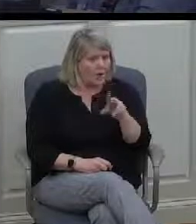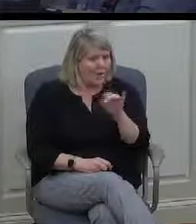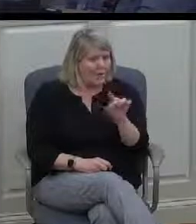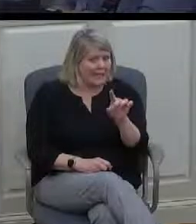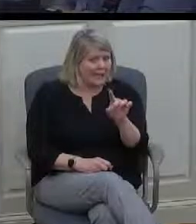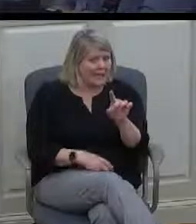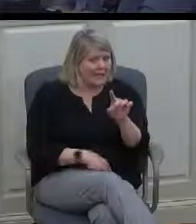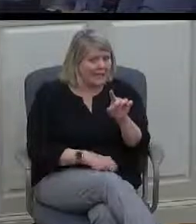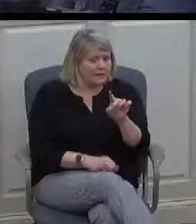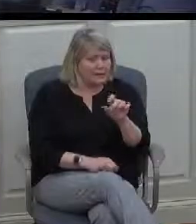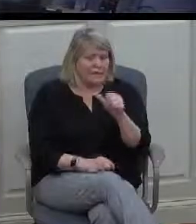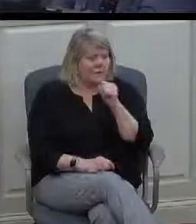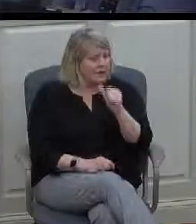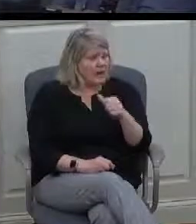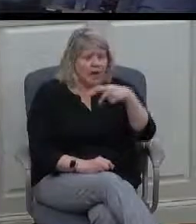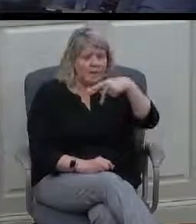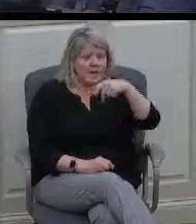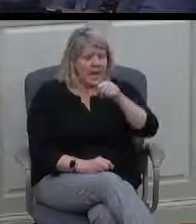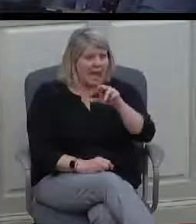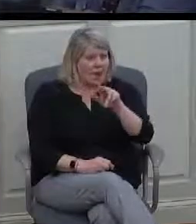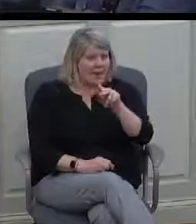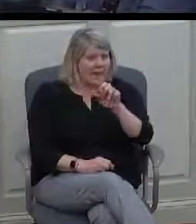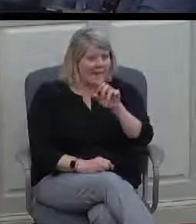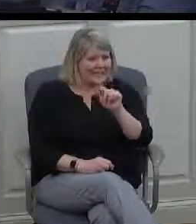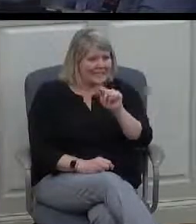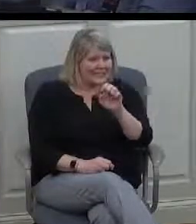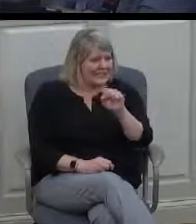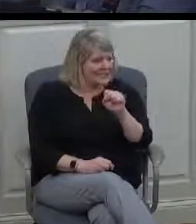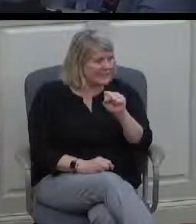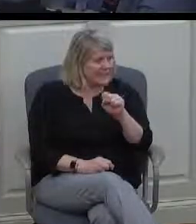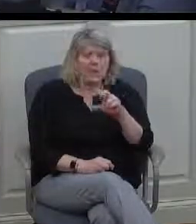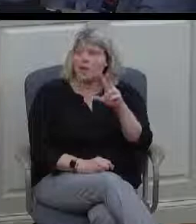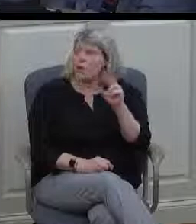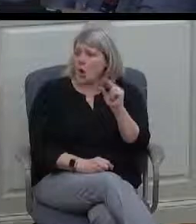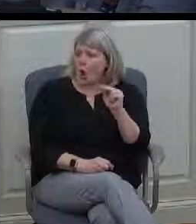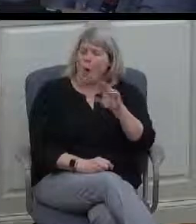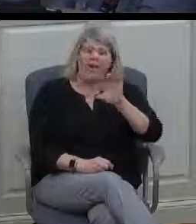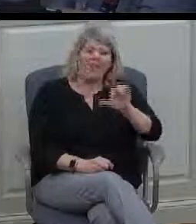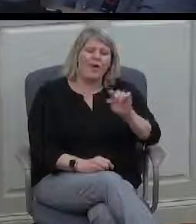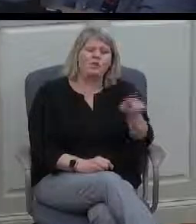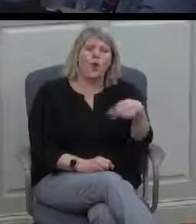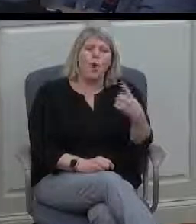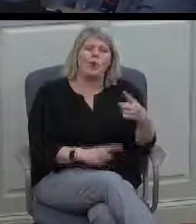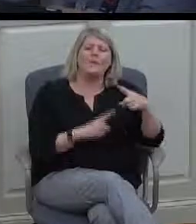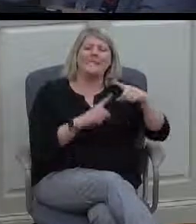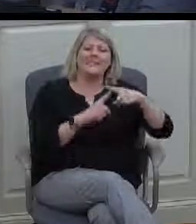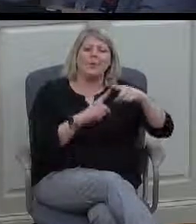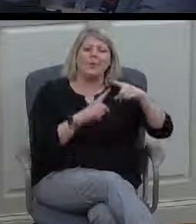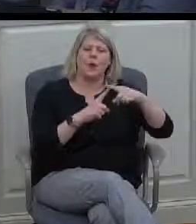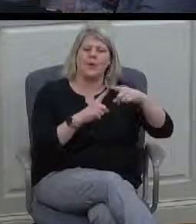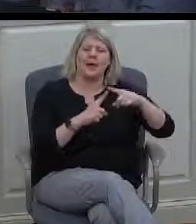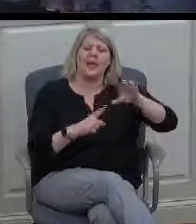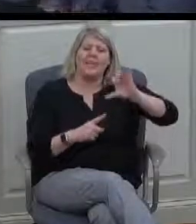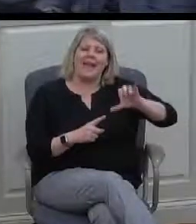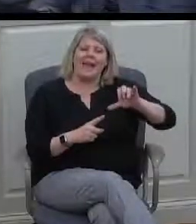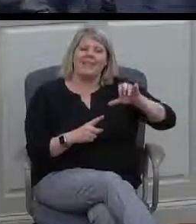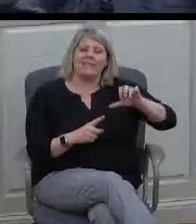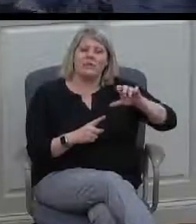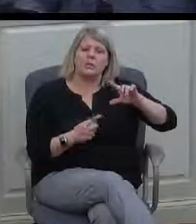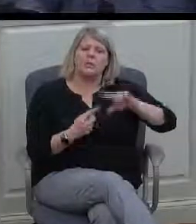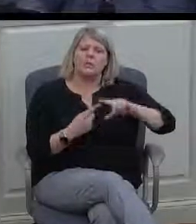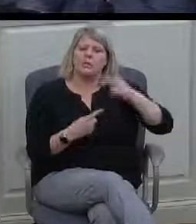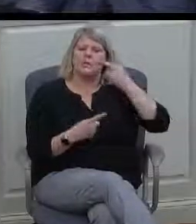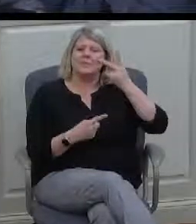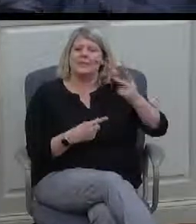So it's not the parkettes? It's 6 No, it's not the more. parklets. Those are temporary. Those are installed just to see what